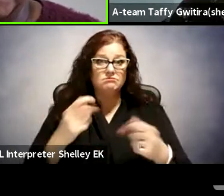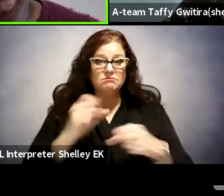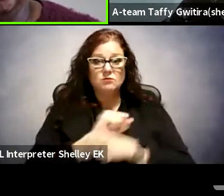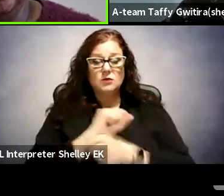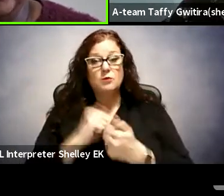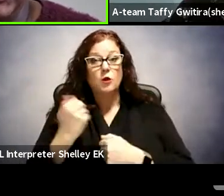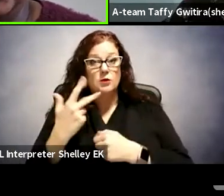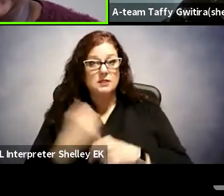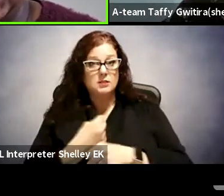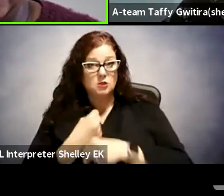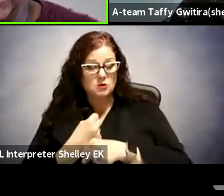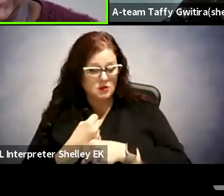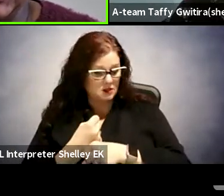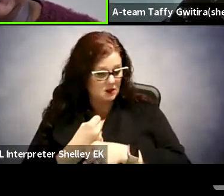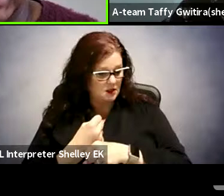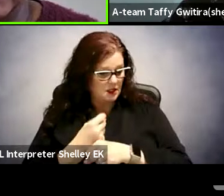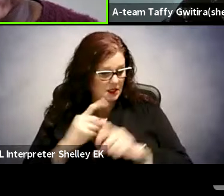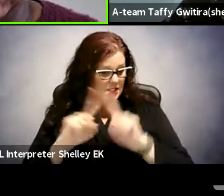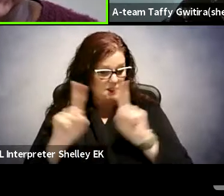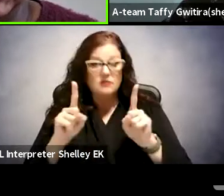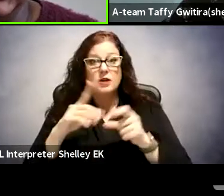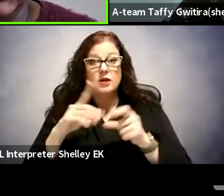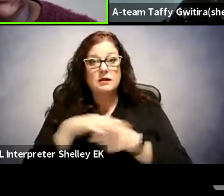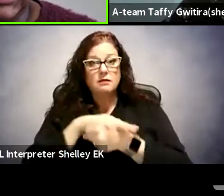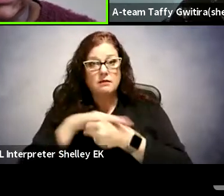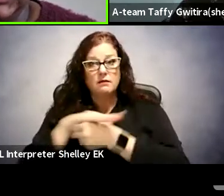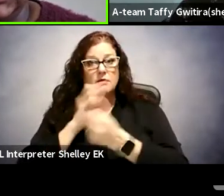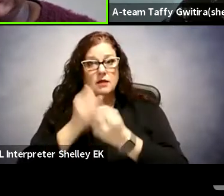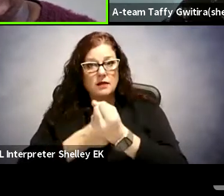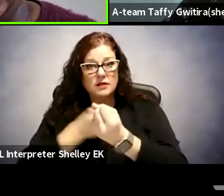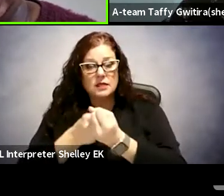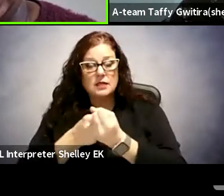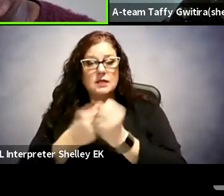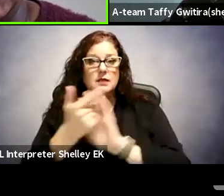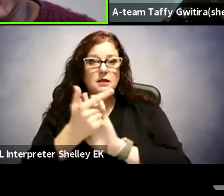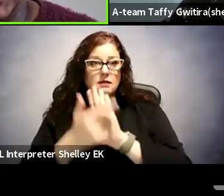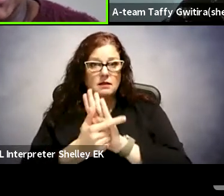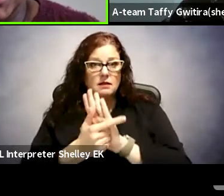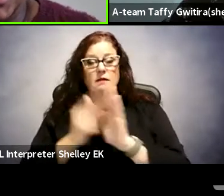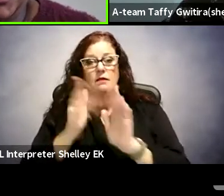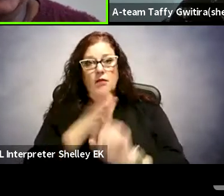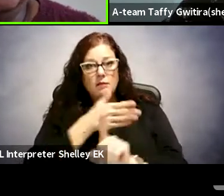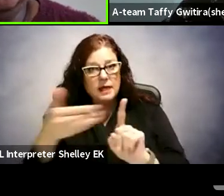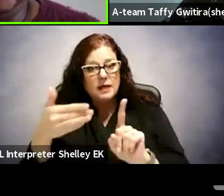years, different areas of advocacy, legislation, lobbying,